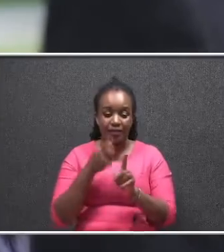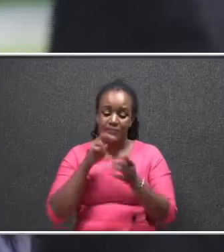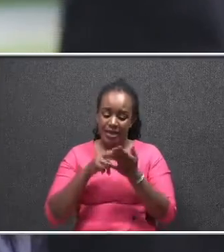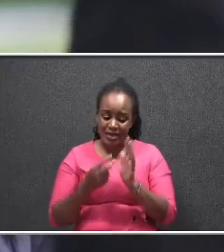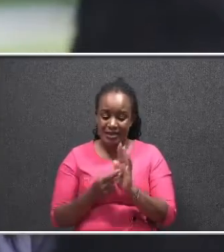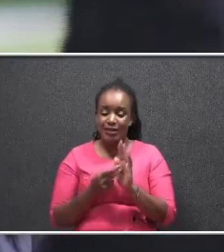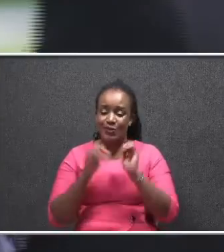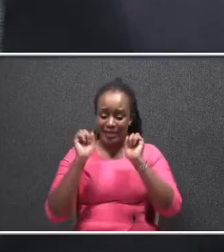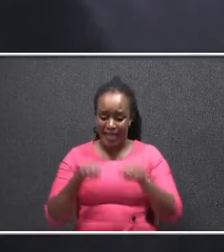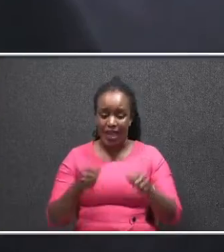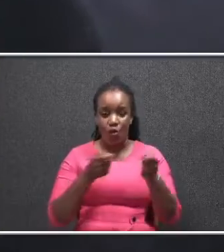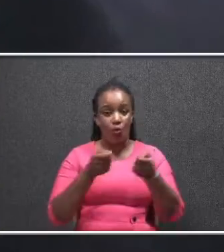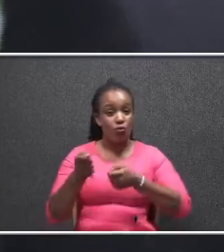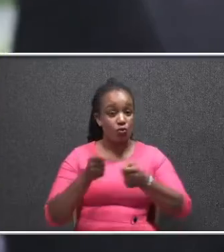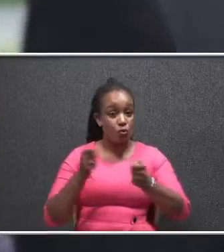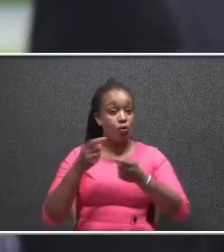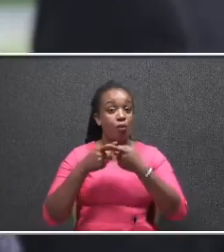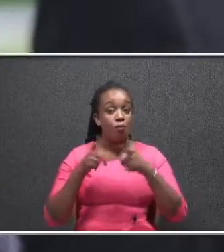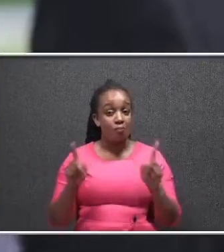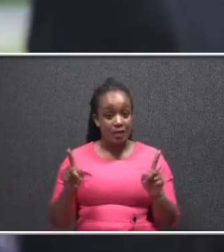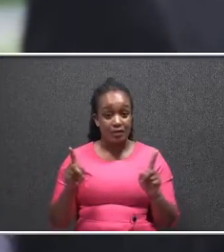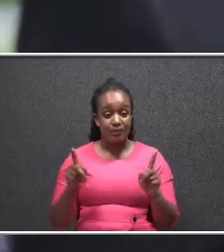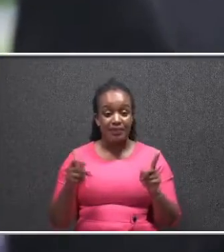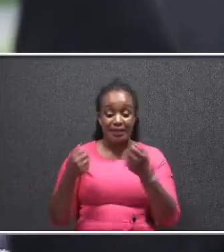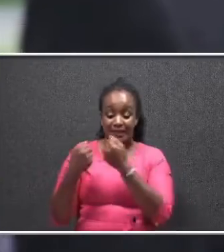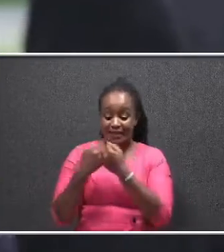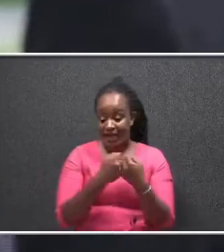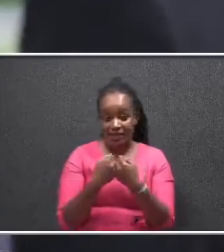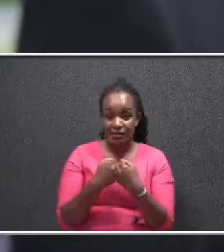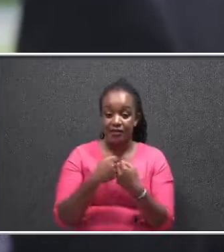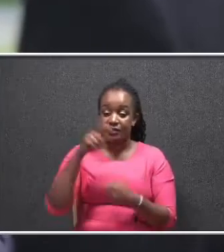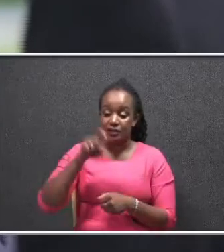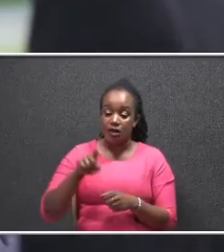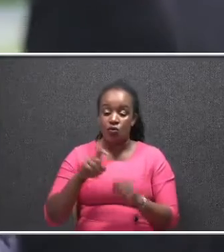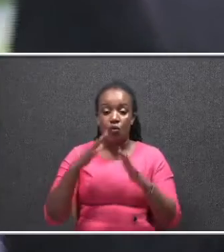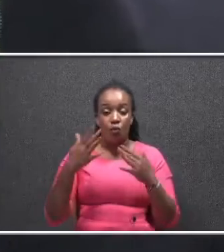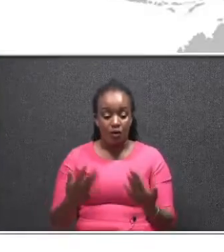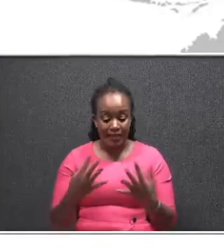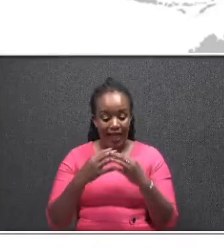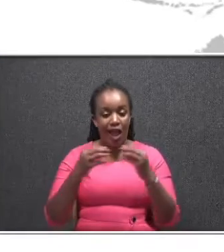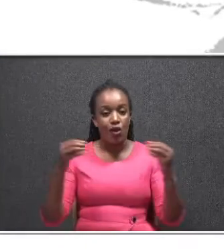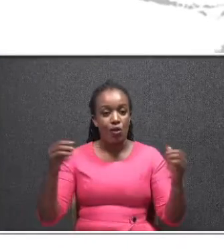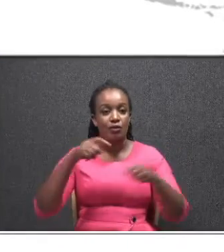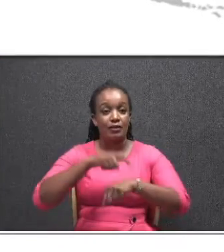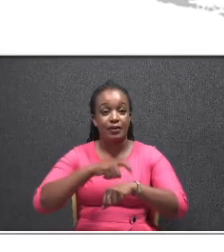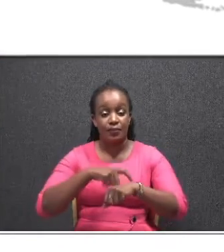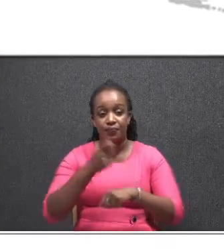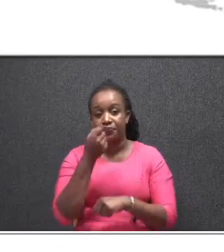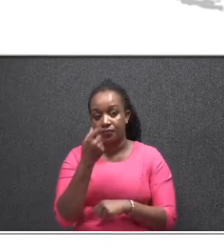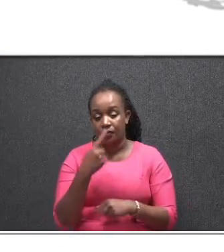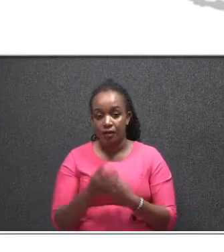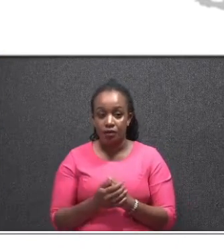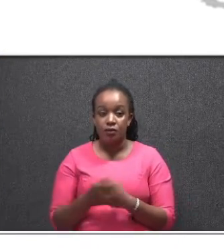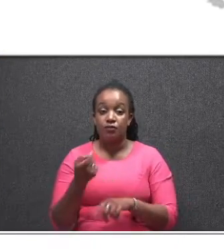can control, but it is a little bit challenging. It requires a longer time of treatment. According to the